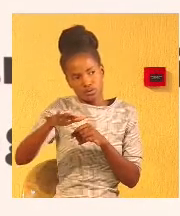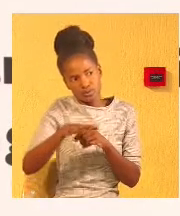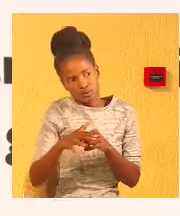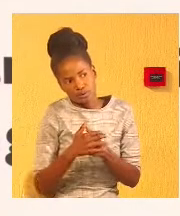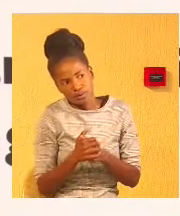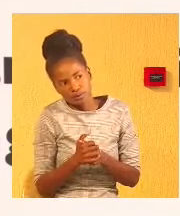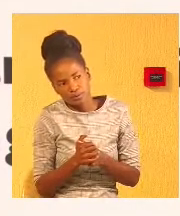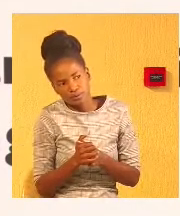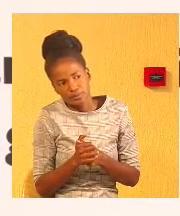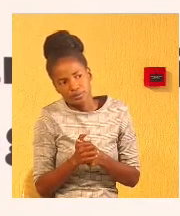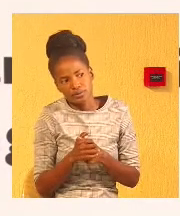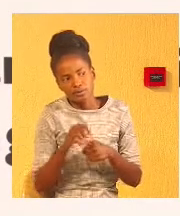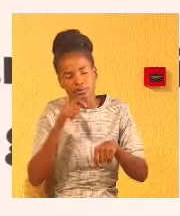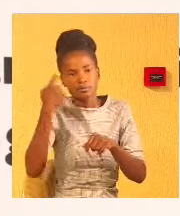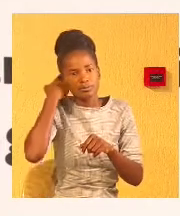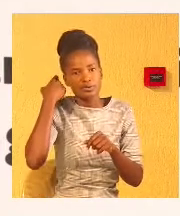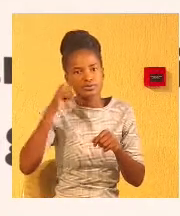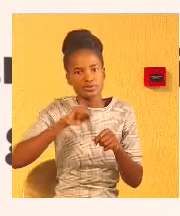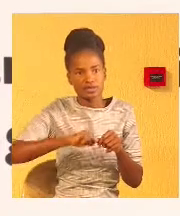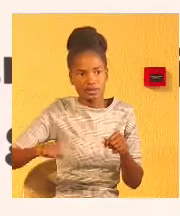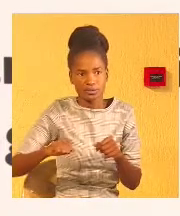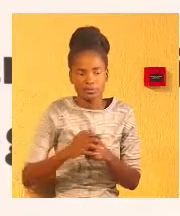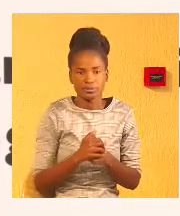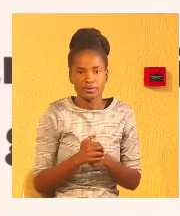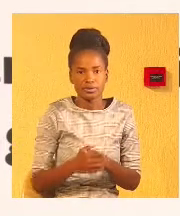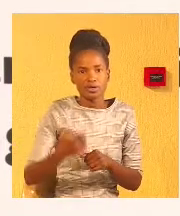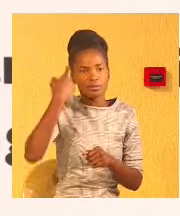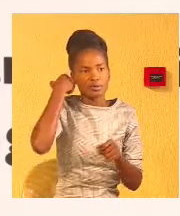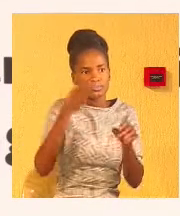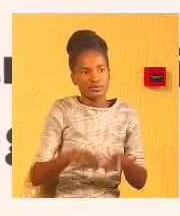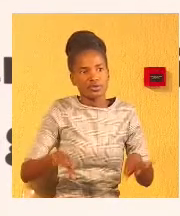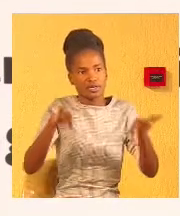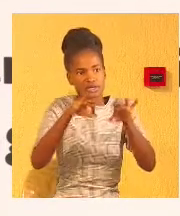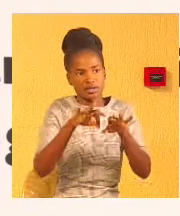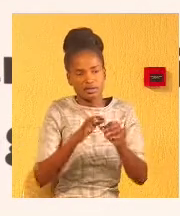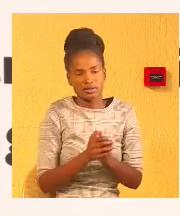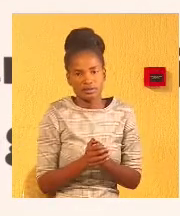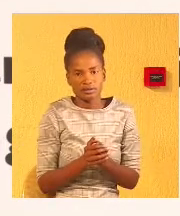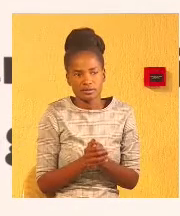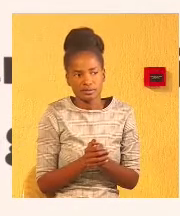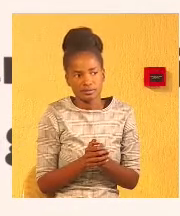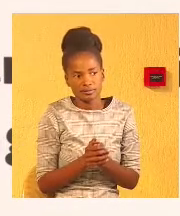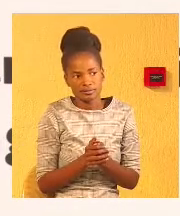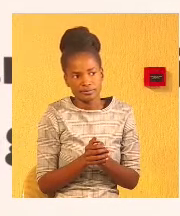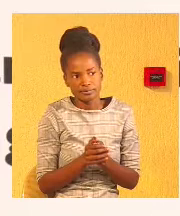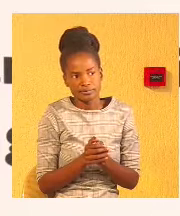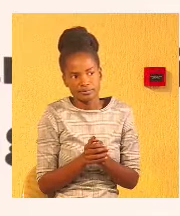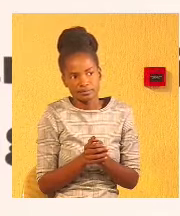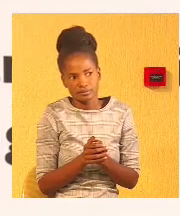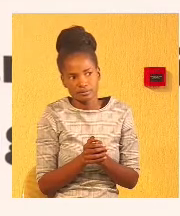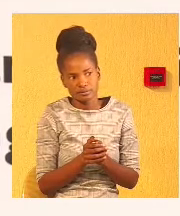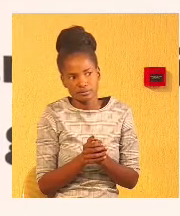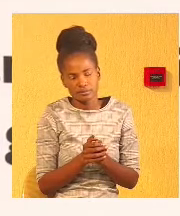time when the Ministry of Land Reform and the Ministry of Agriculture and Water and Forestry were merged